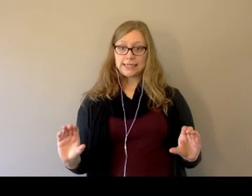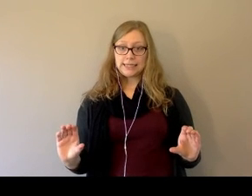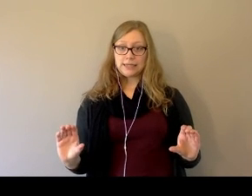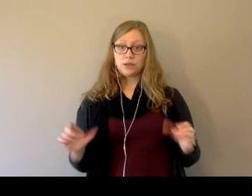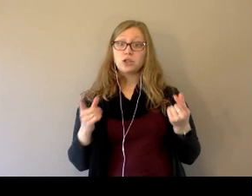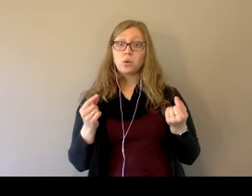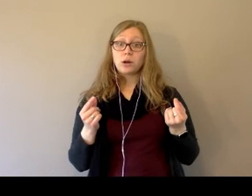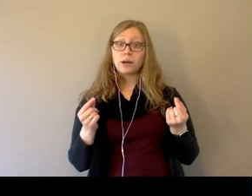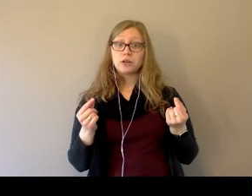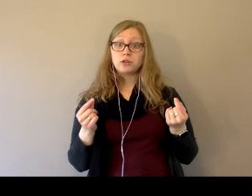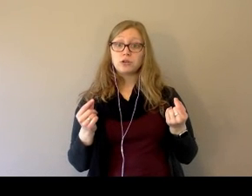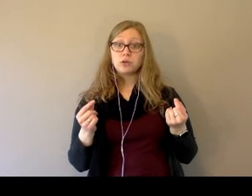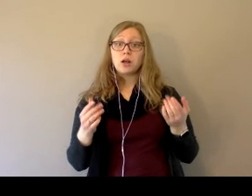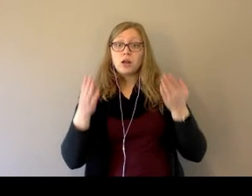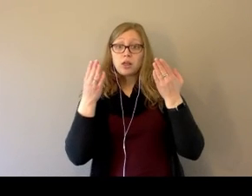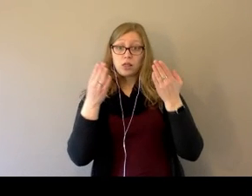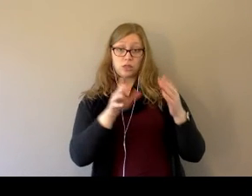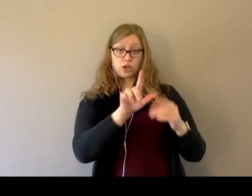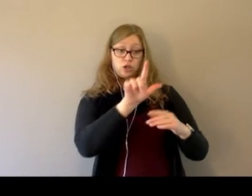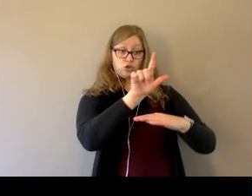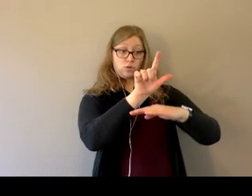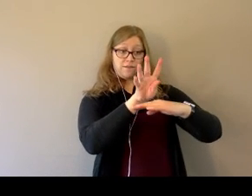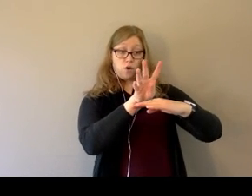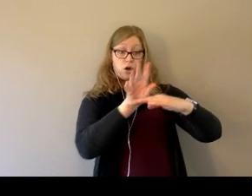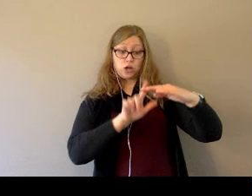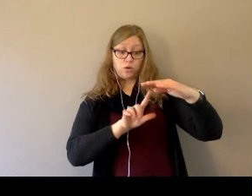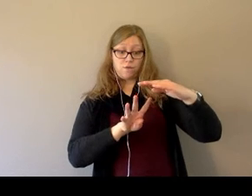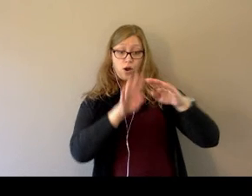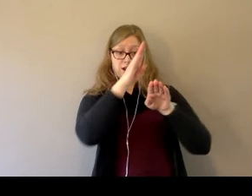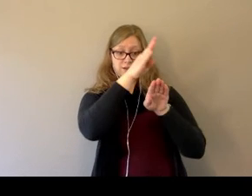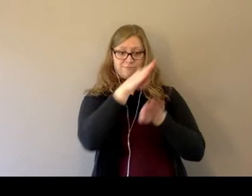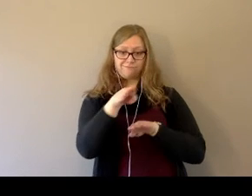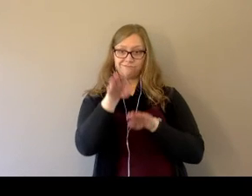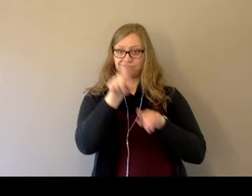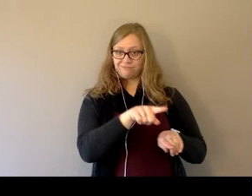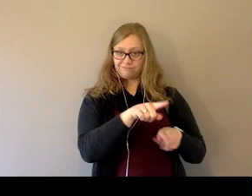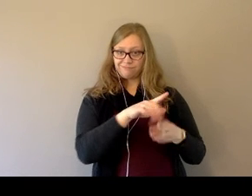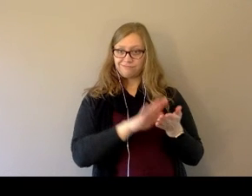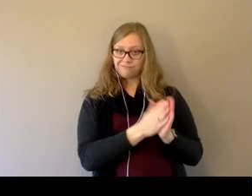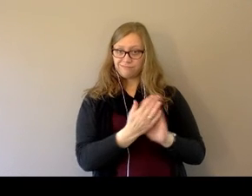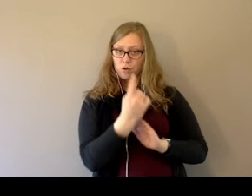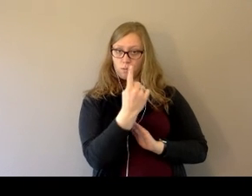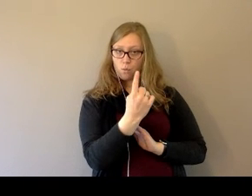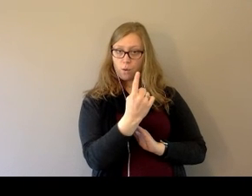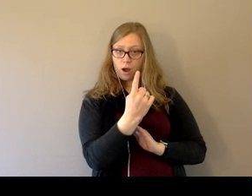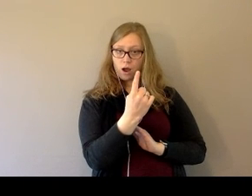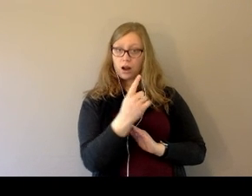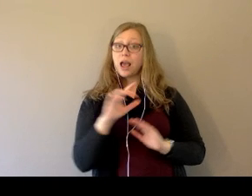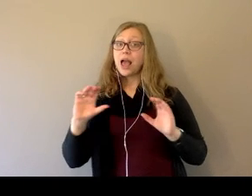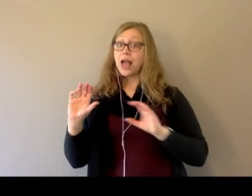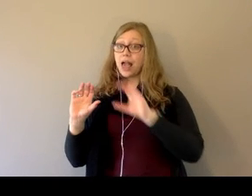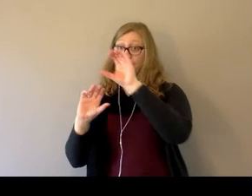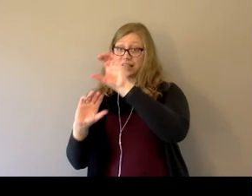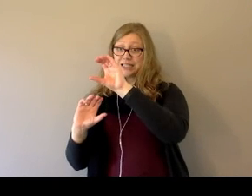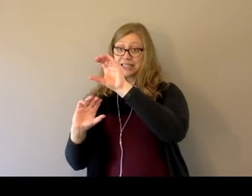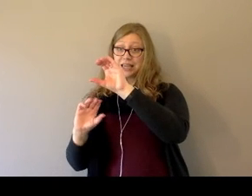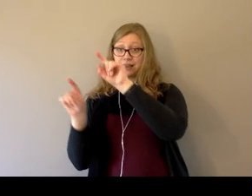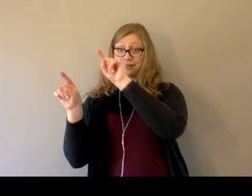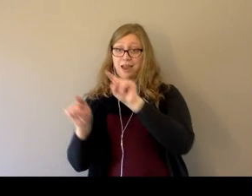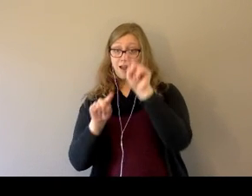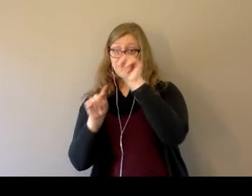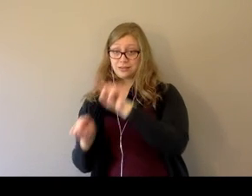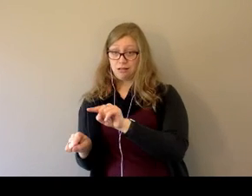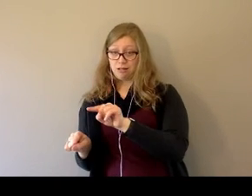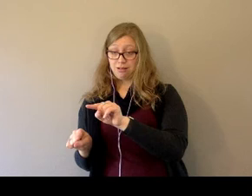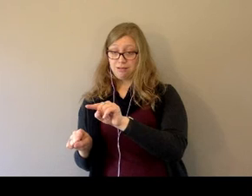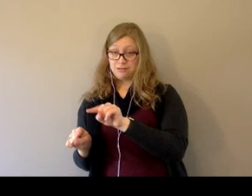the 24s will divide out as 1. And I also have the C's will divide out as 1. And so what I have now